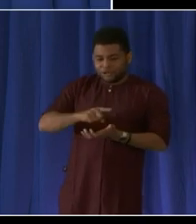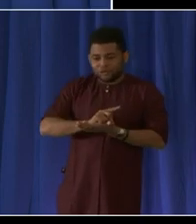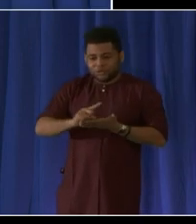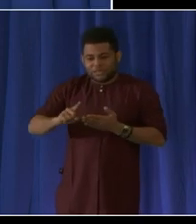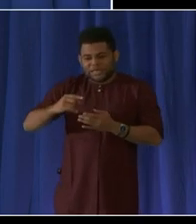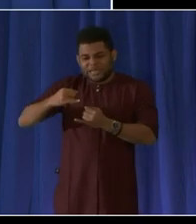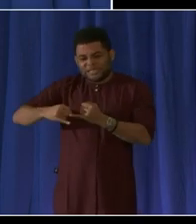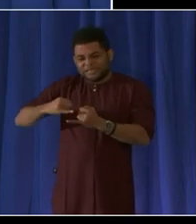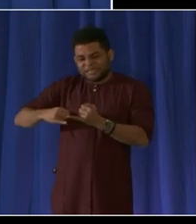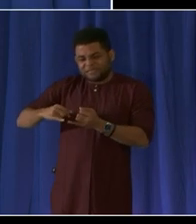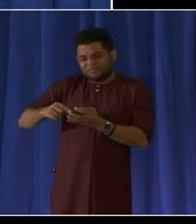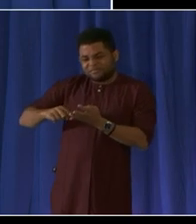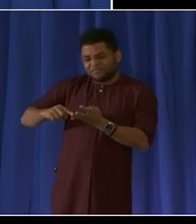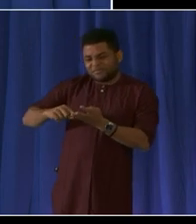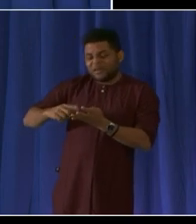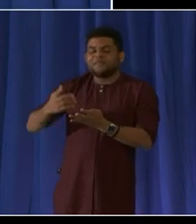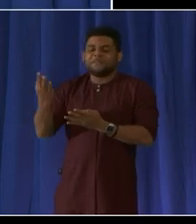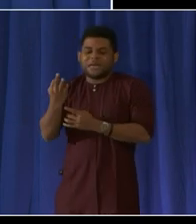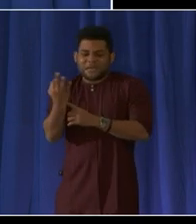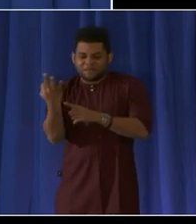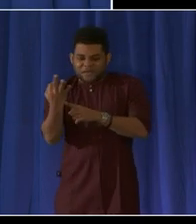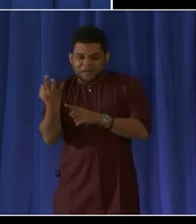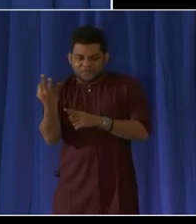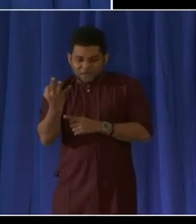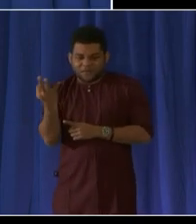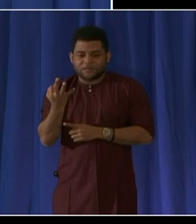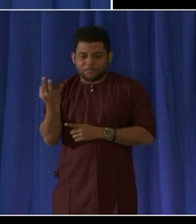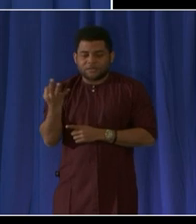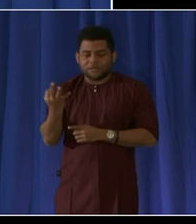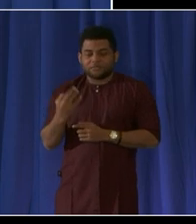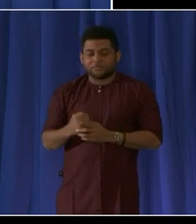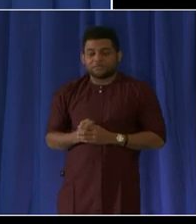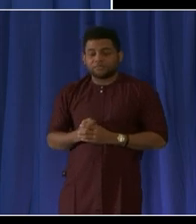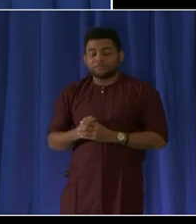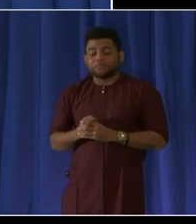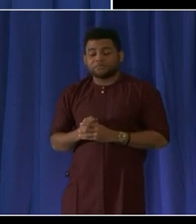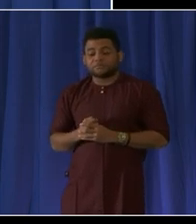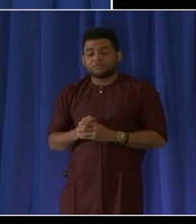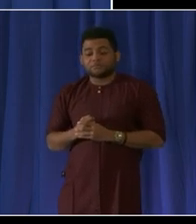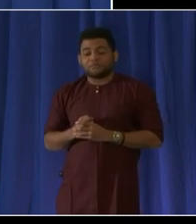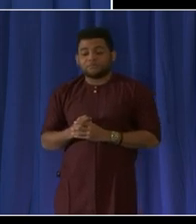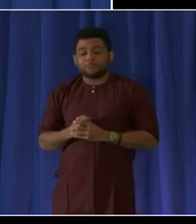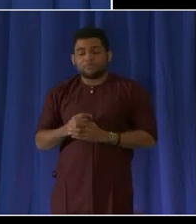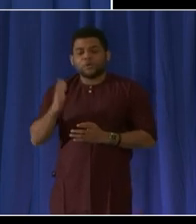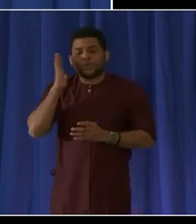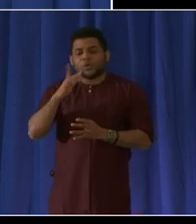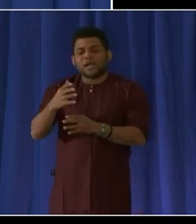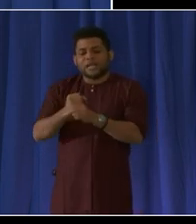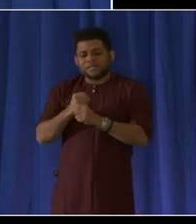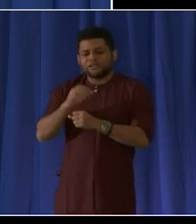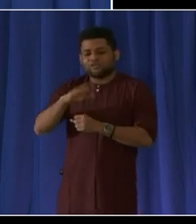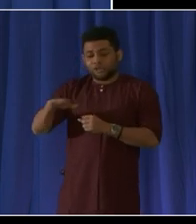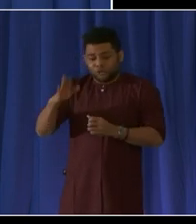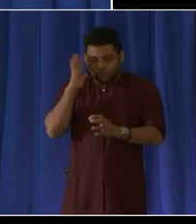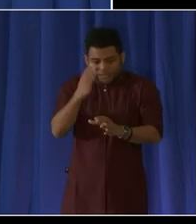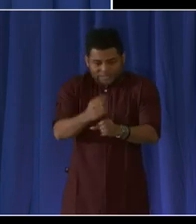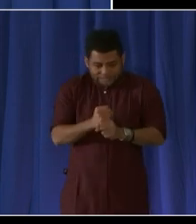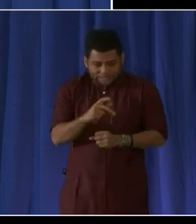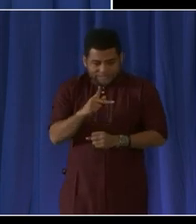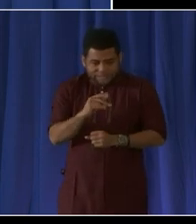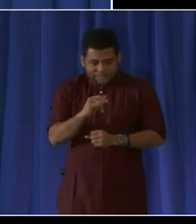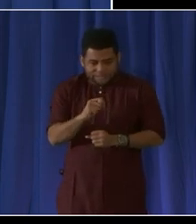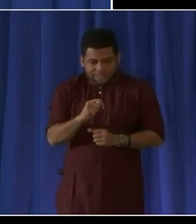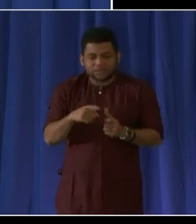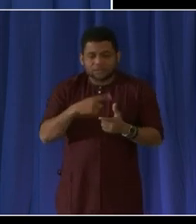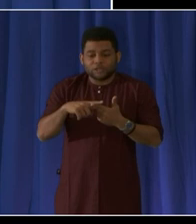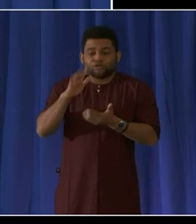week. So by Friday, you should expect to have kits from your child, and schools will